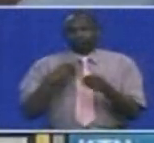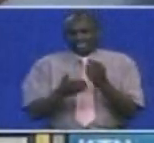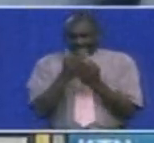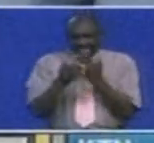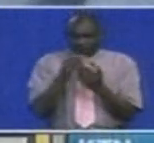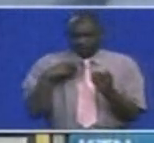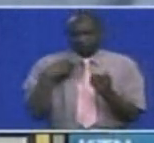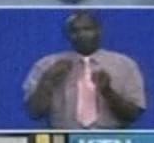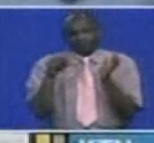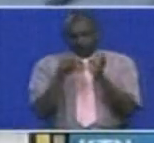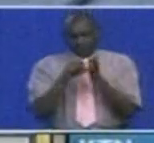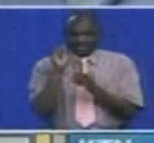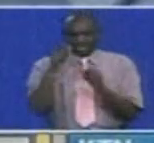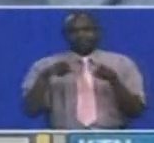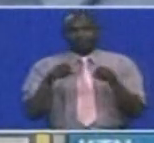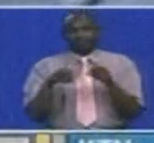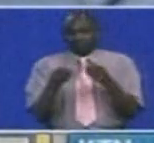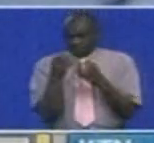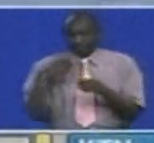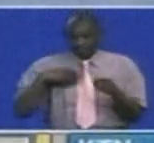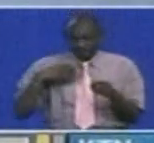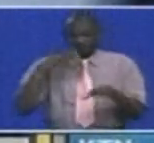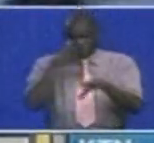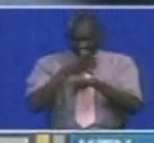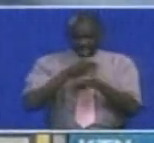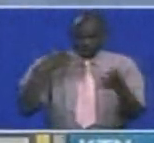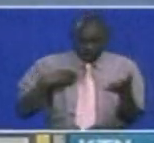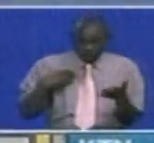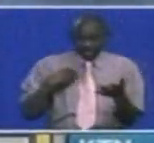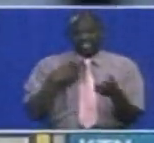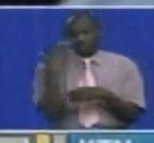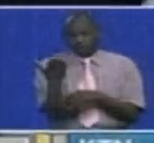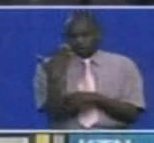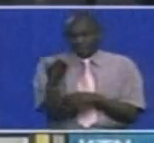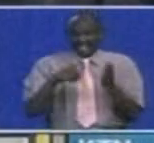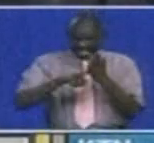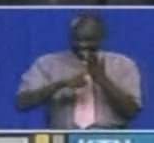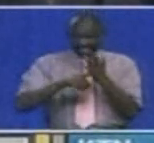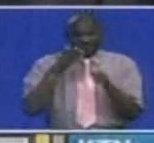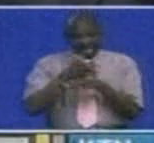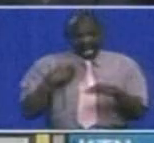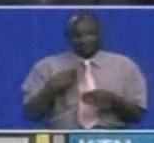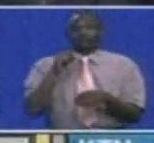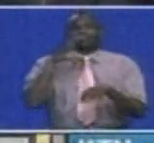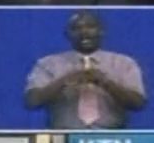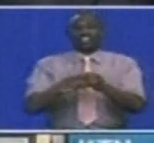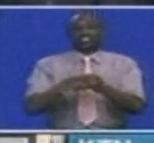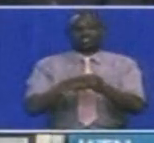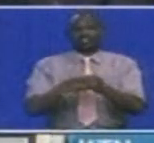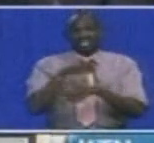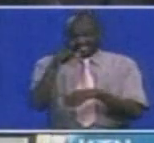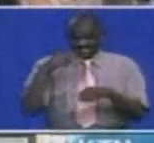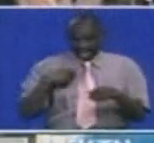state to identify any persons holding fake or forged identification documents. The two ministries have formed a